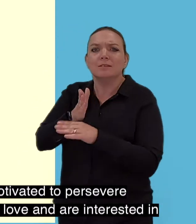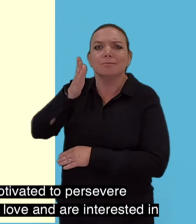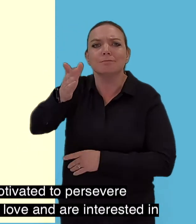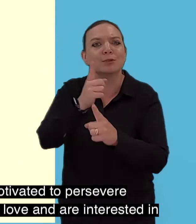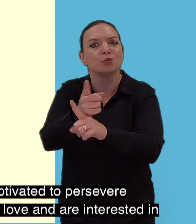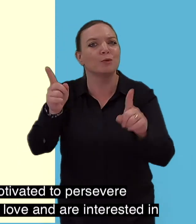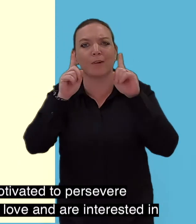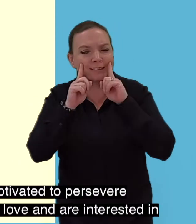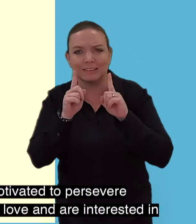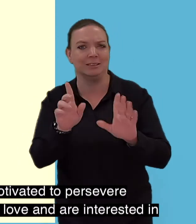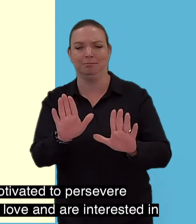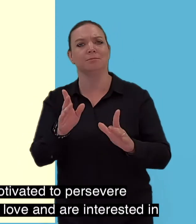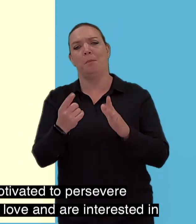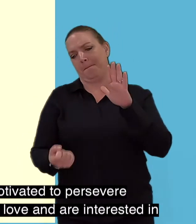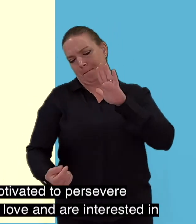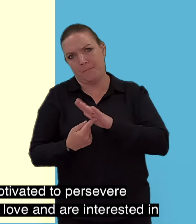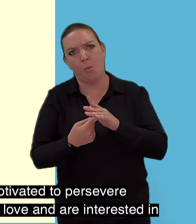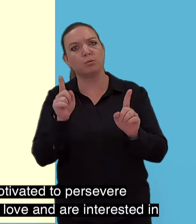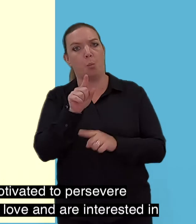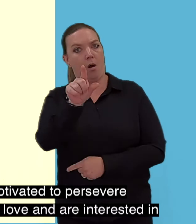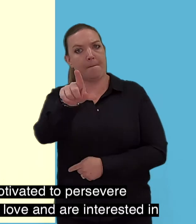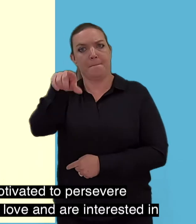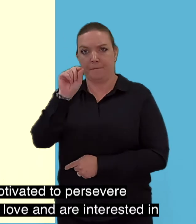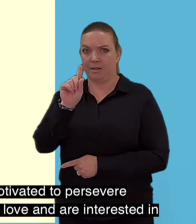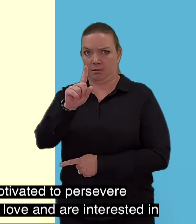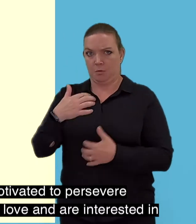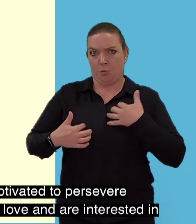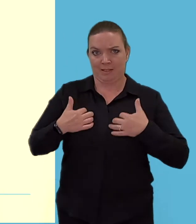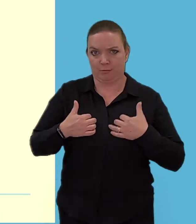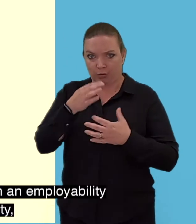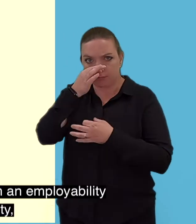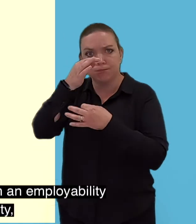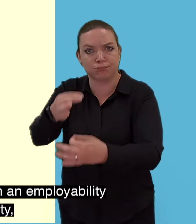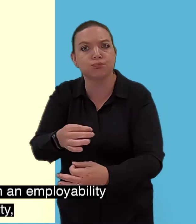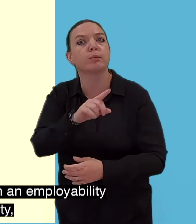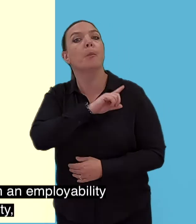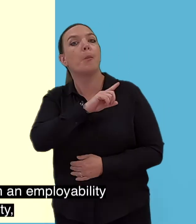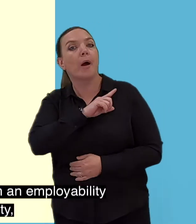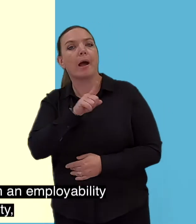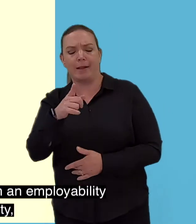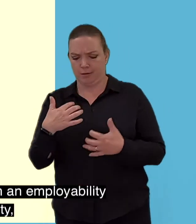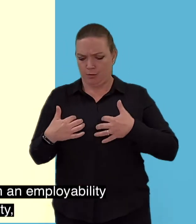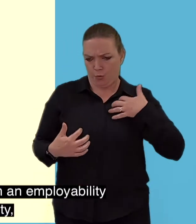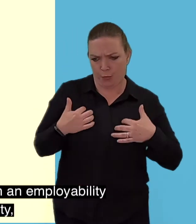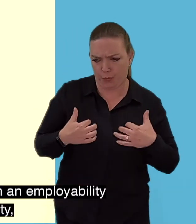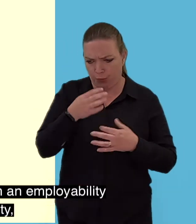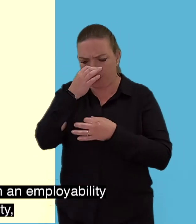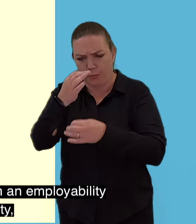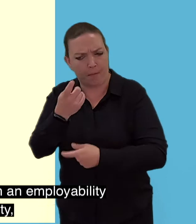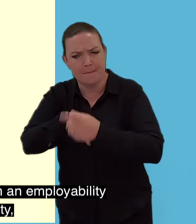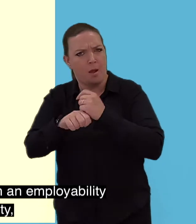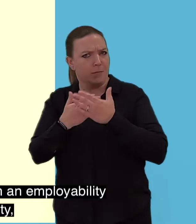for this is that you'll be so much more motivated to persevere through difficult times if you're doing something you really love and are interested